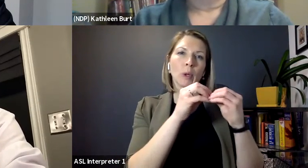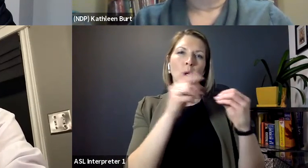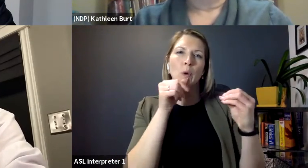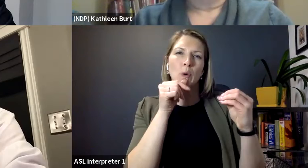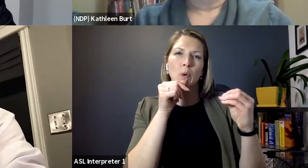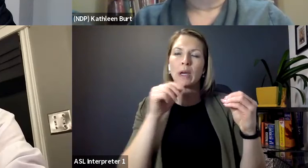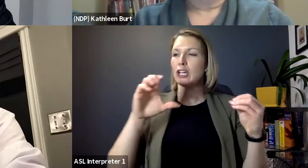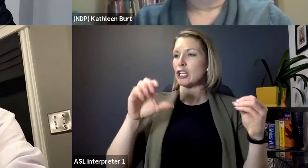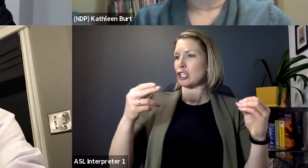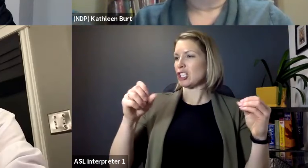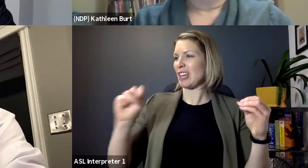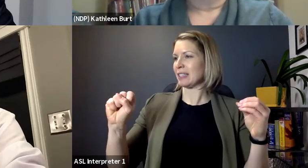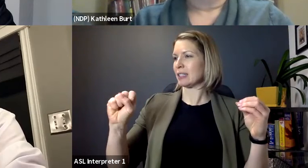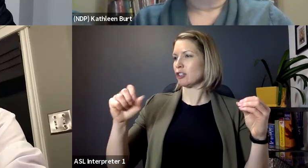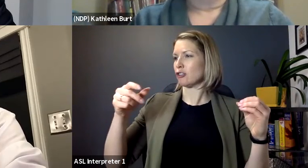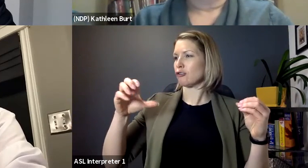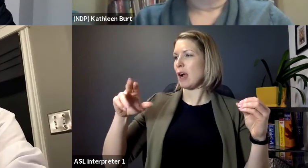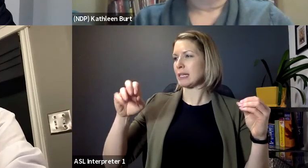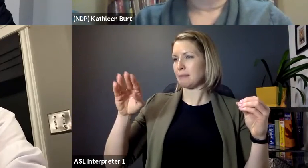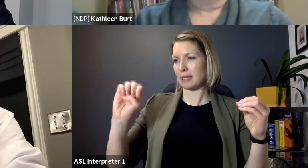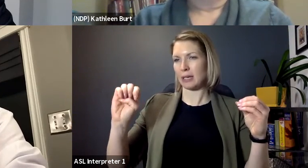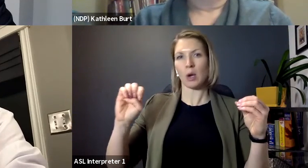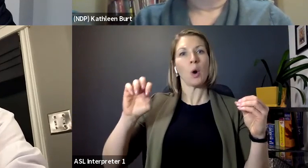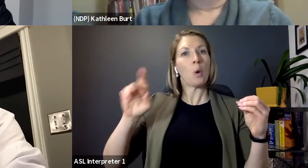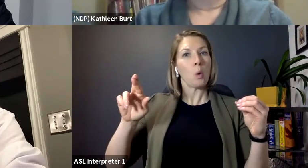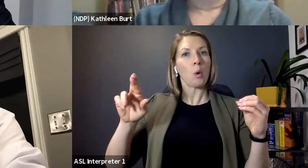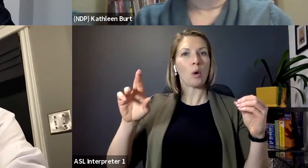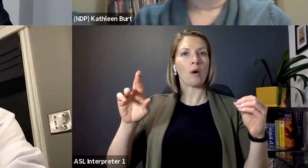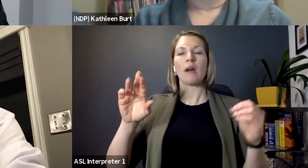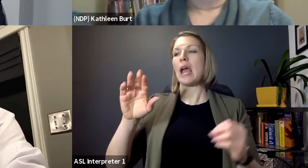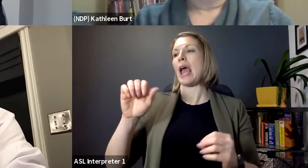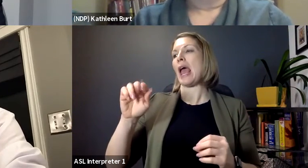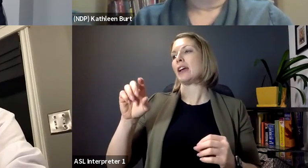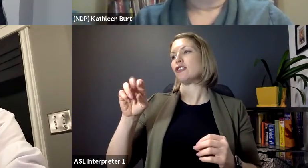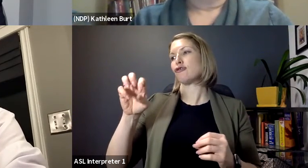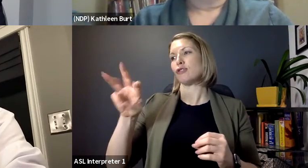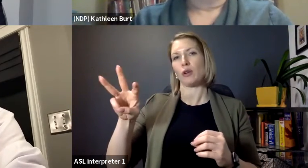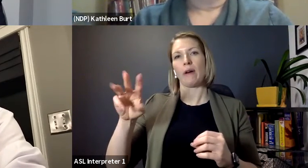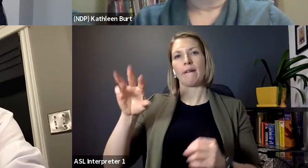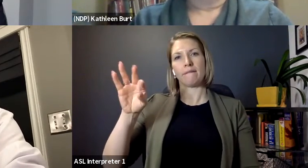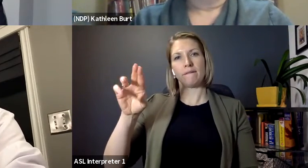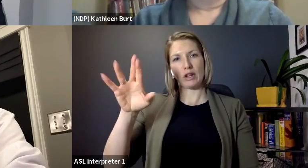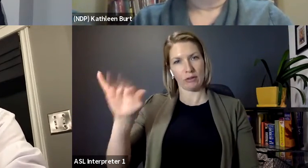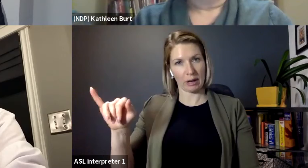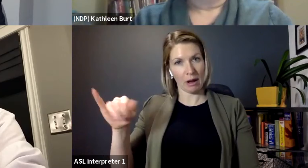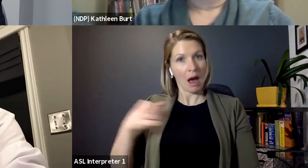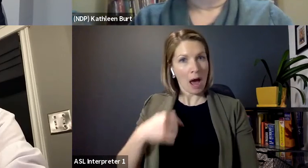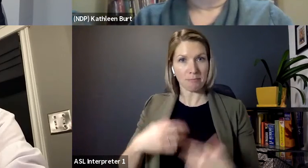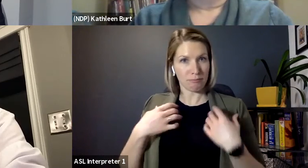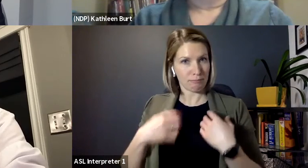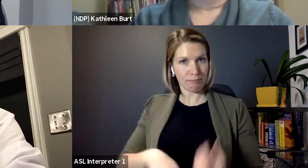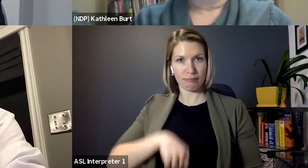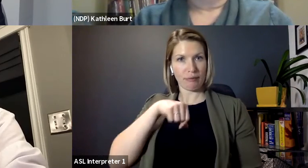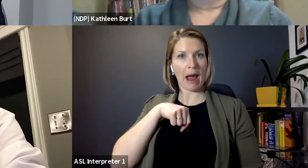Crosby. That is the decision. I'm so proud of my friend and leader, Andrew Furey. I have full confidence that he